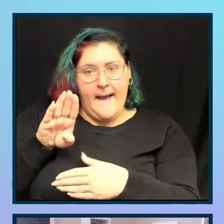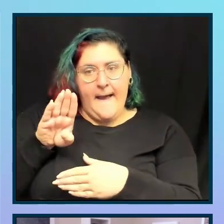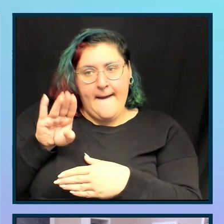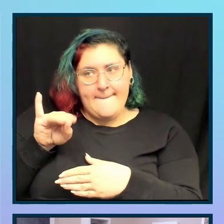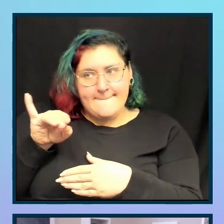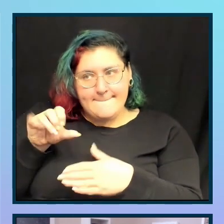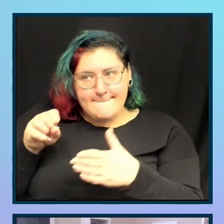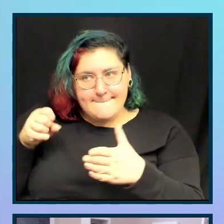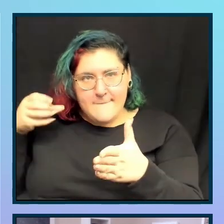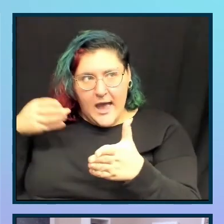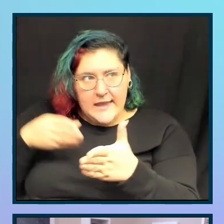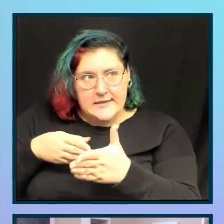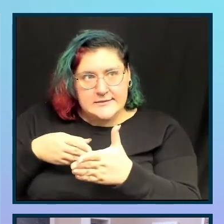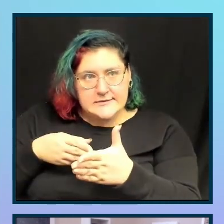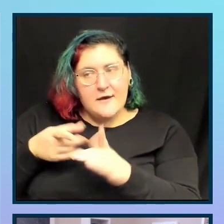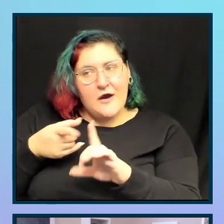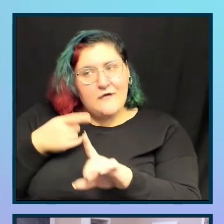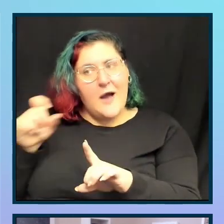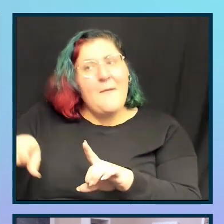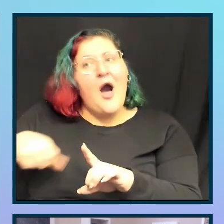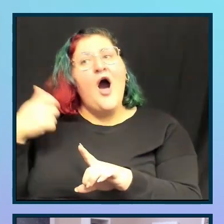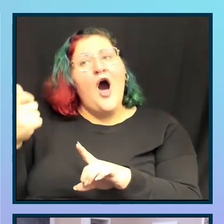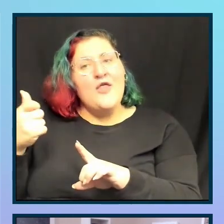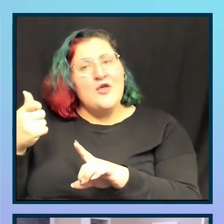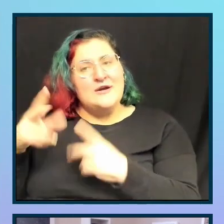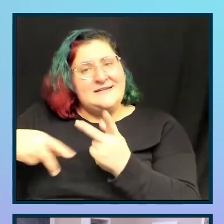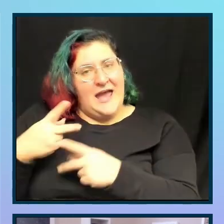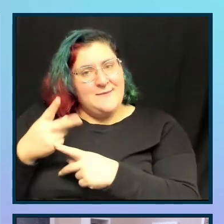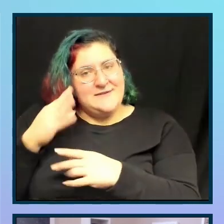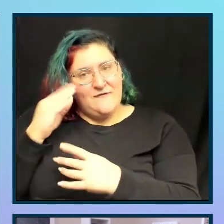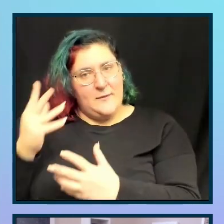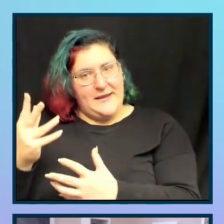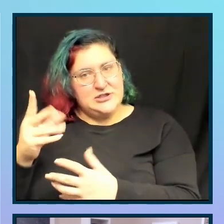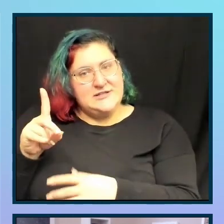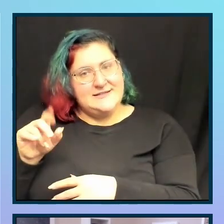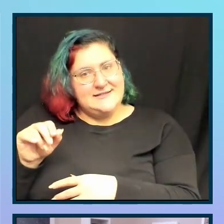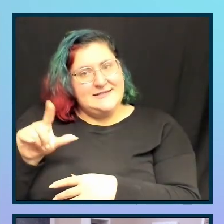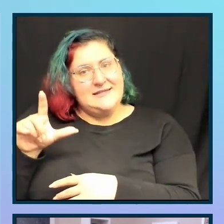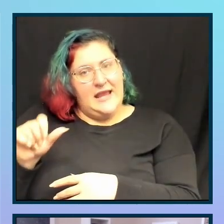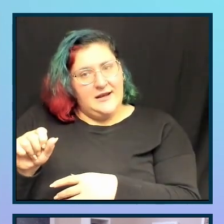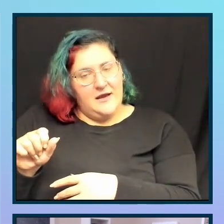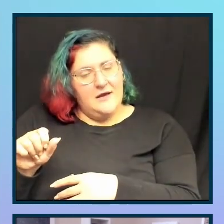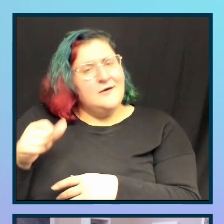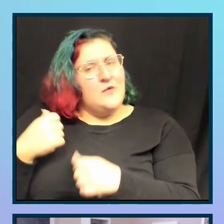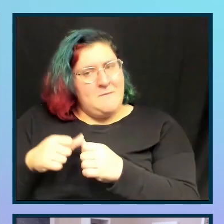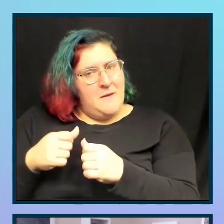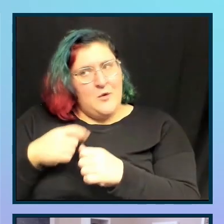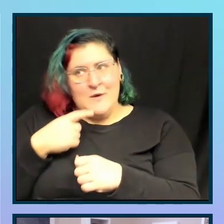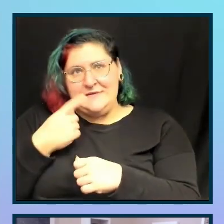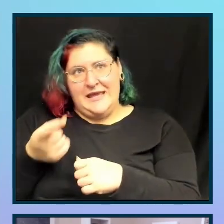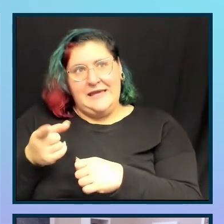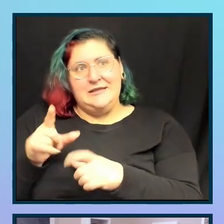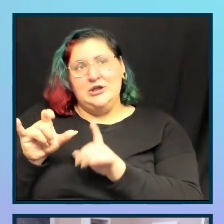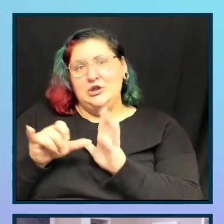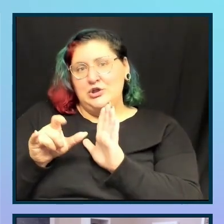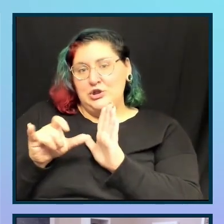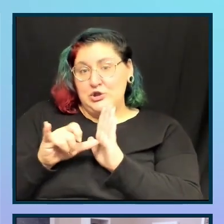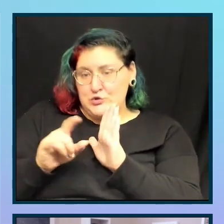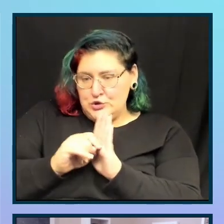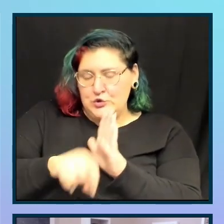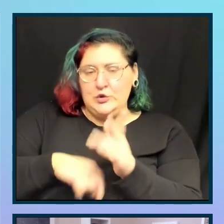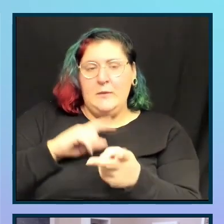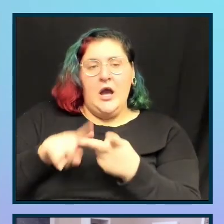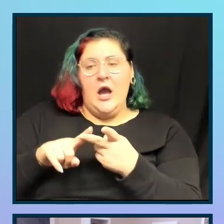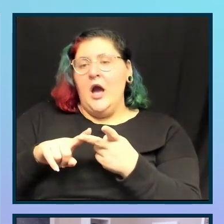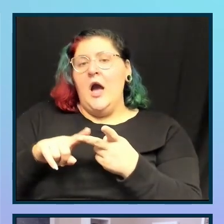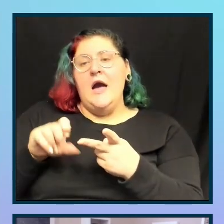data. Or, of course, similar to what I was saying, the YouTubes and the Spotifys and the Apple Podcasts could begin to look at the content